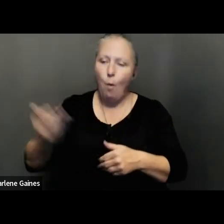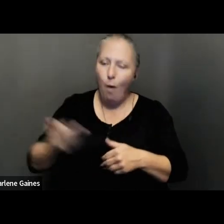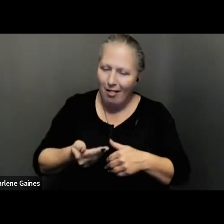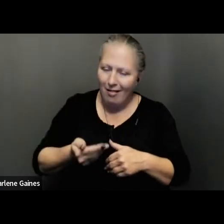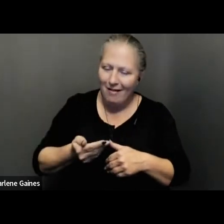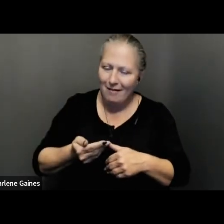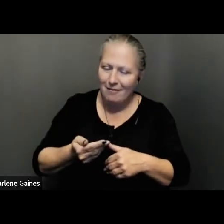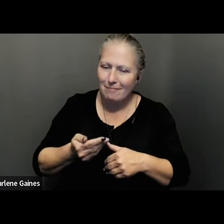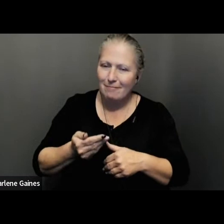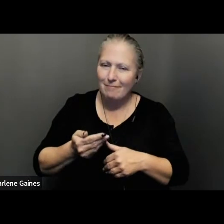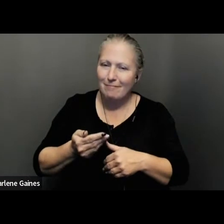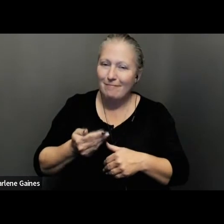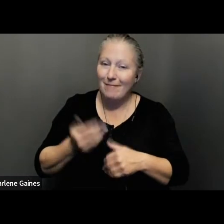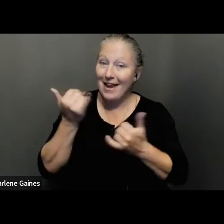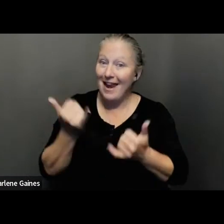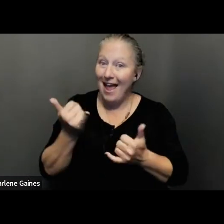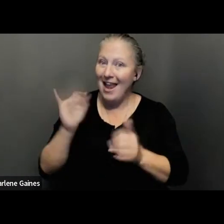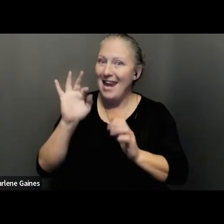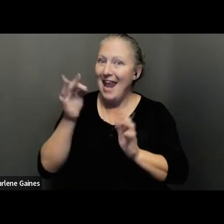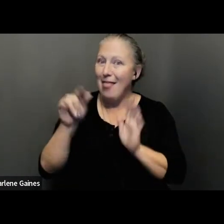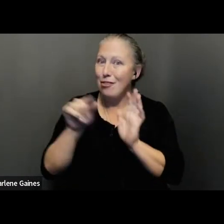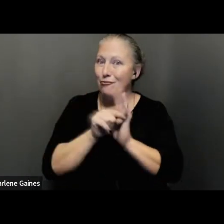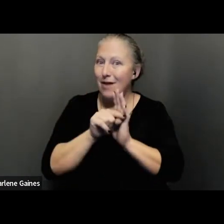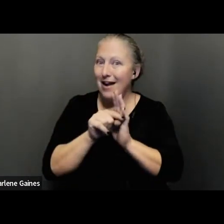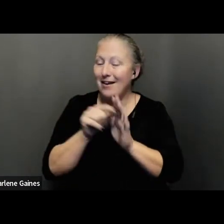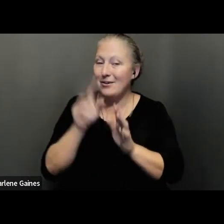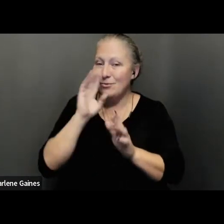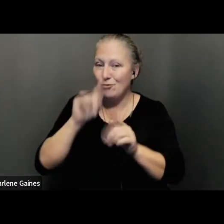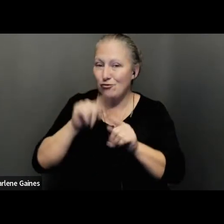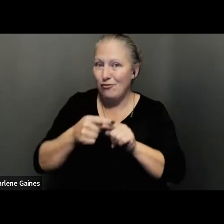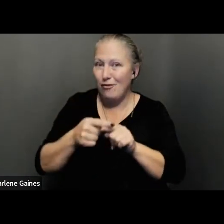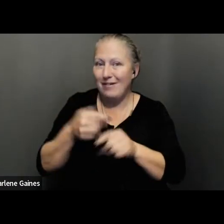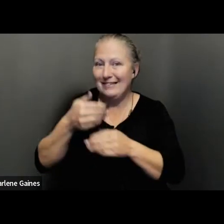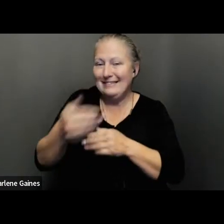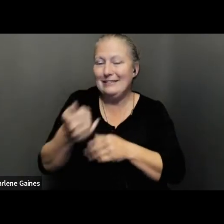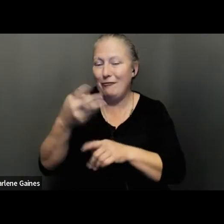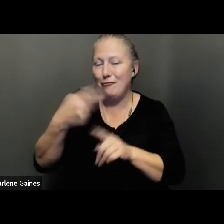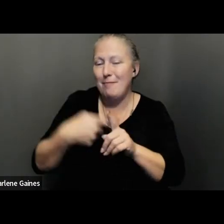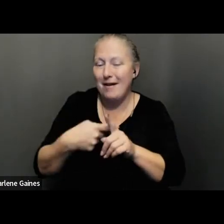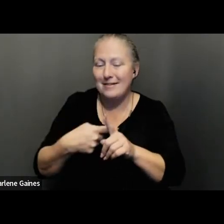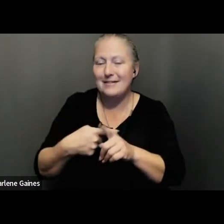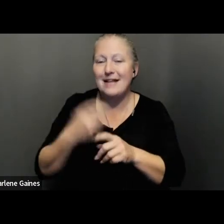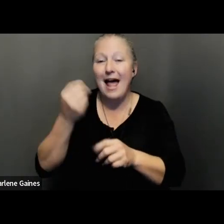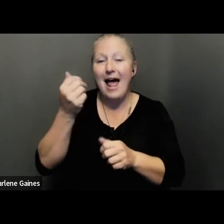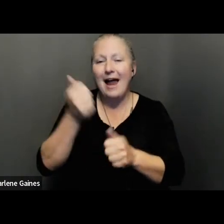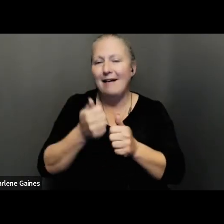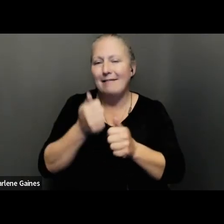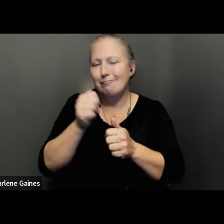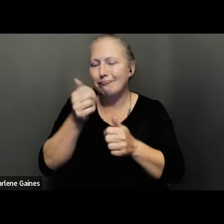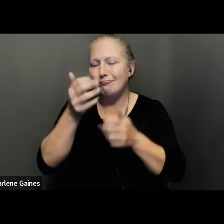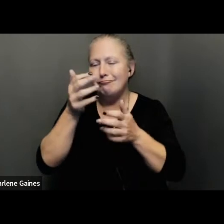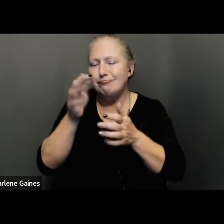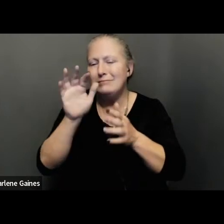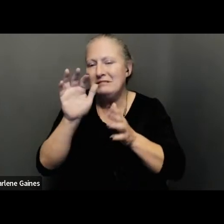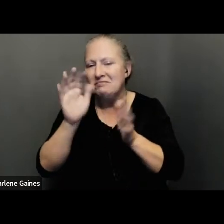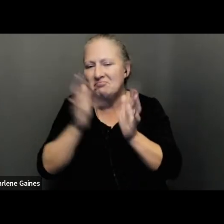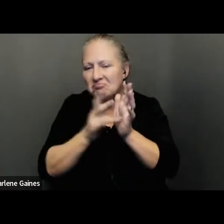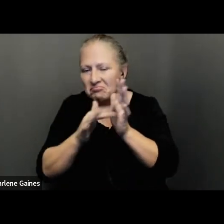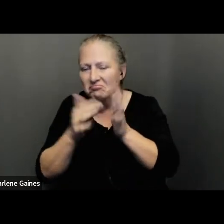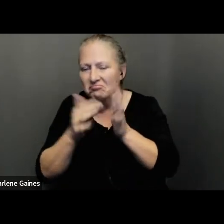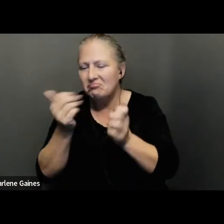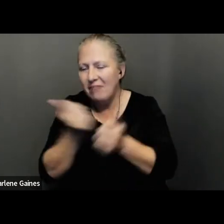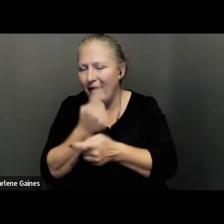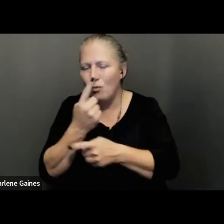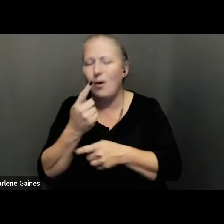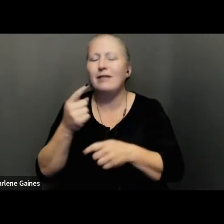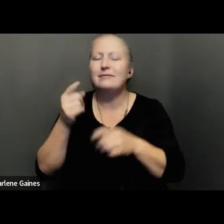our rising ninth graders as they'll be joining us in just a few months, and everyone in between. So thank you, and I hope everyone has a